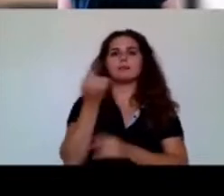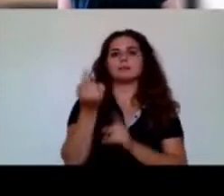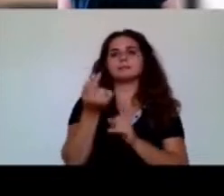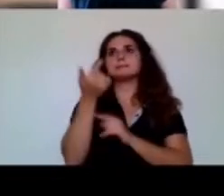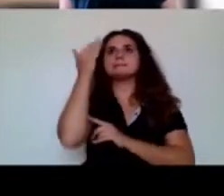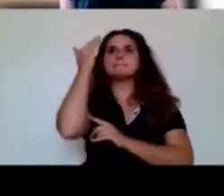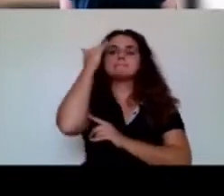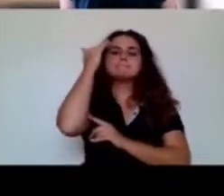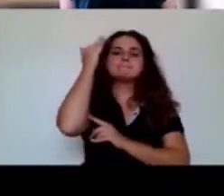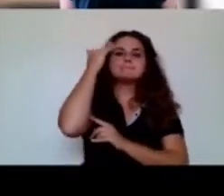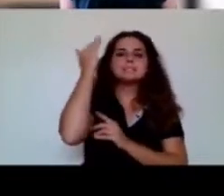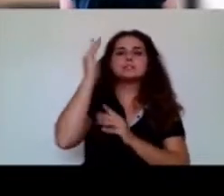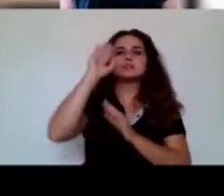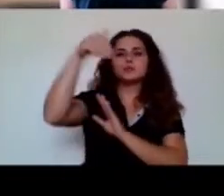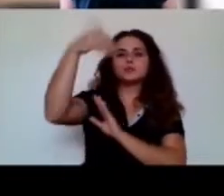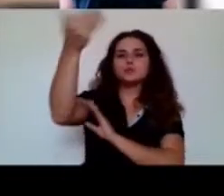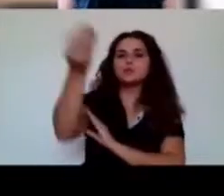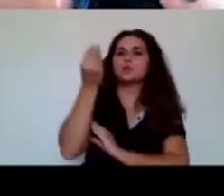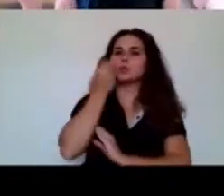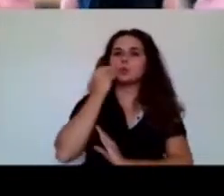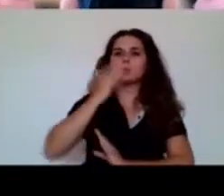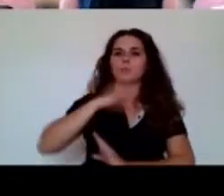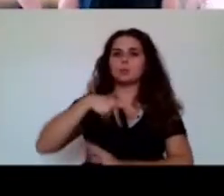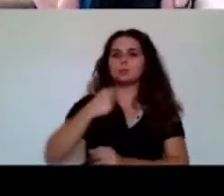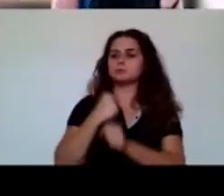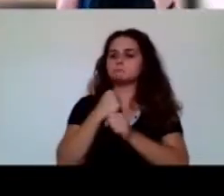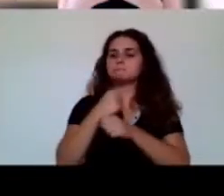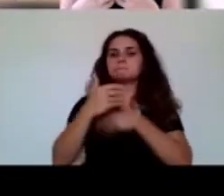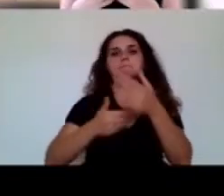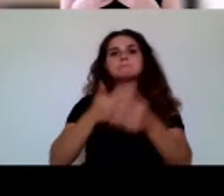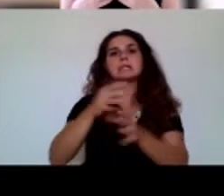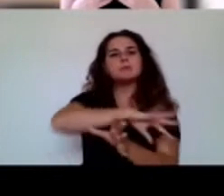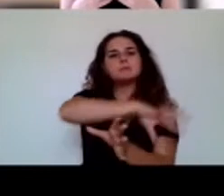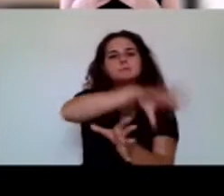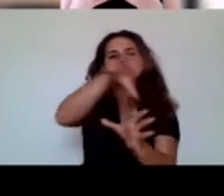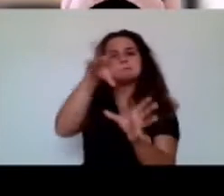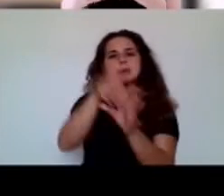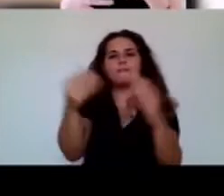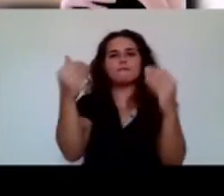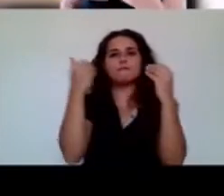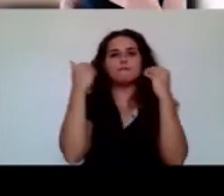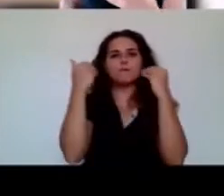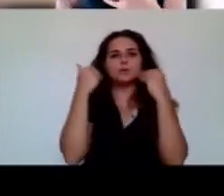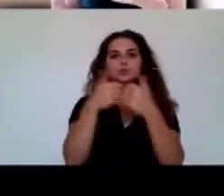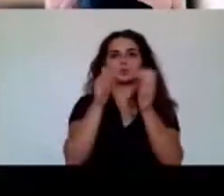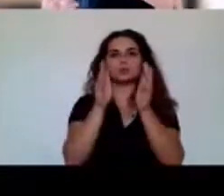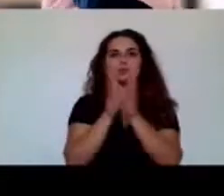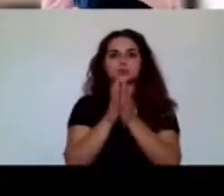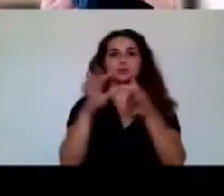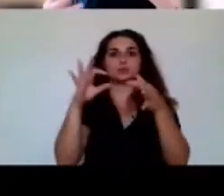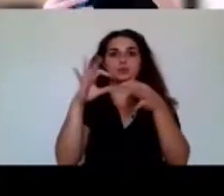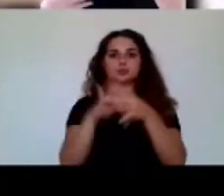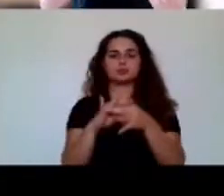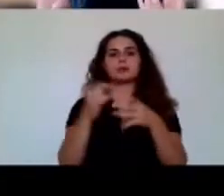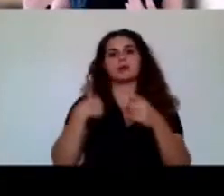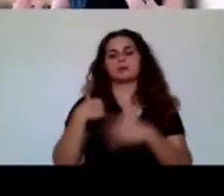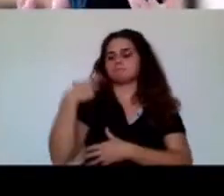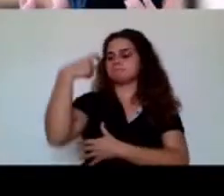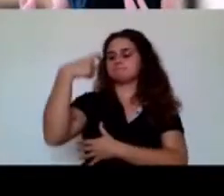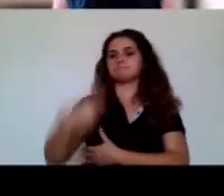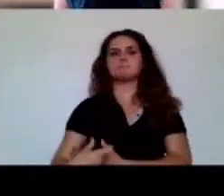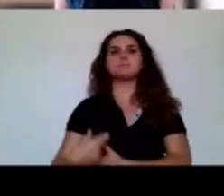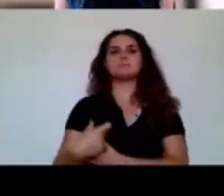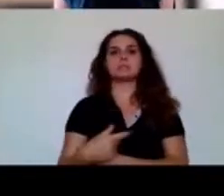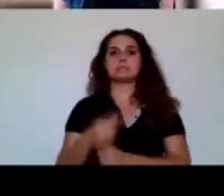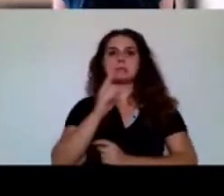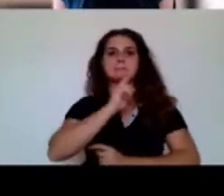and predictions about how the world works. And we integrate all of that information together with the state of our body and the commands that